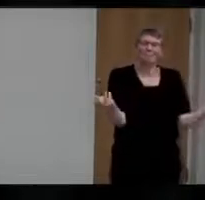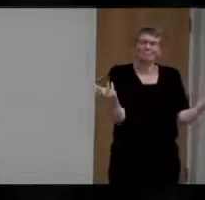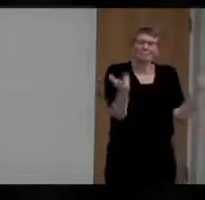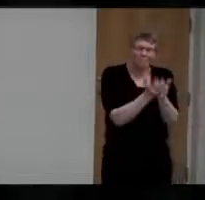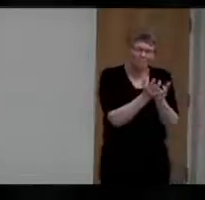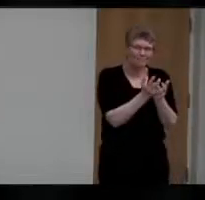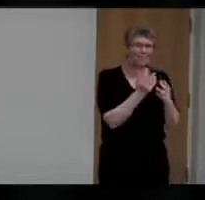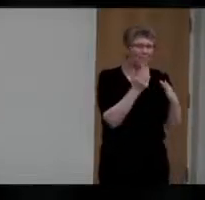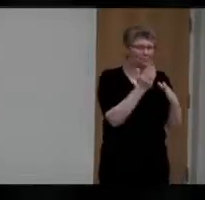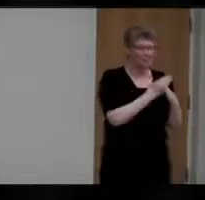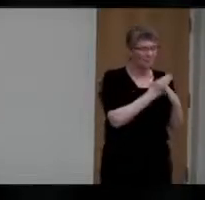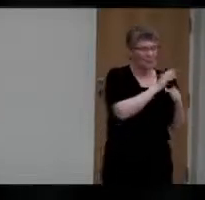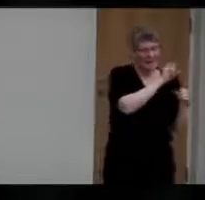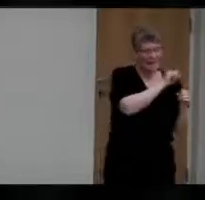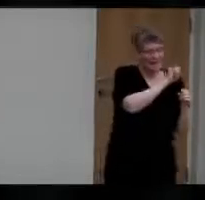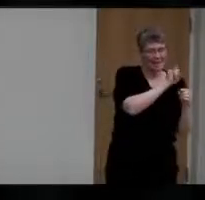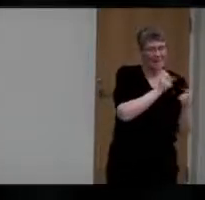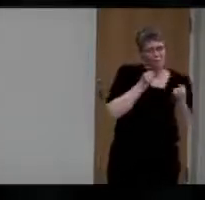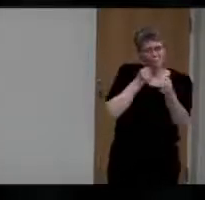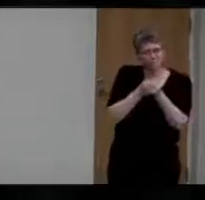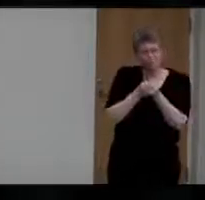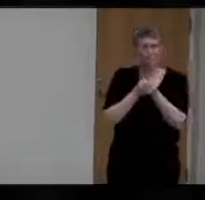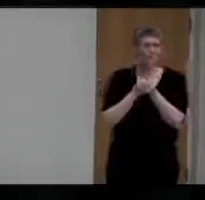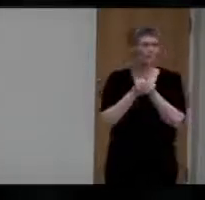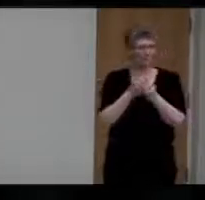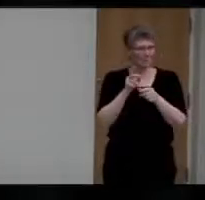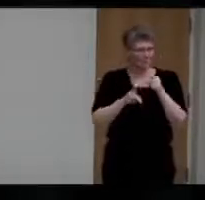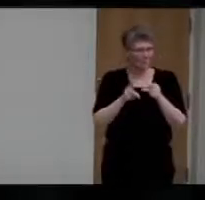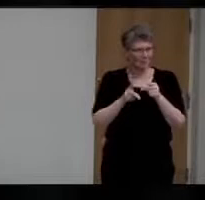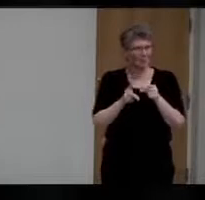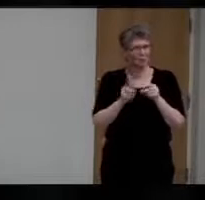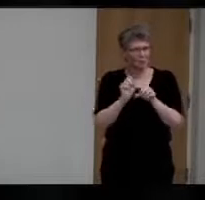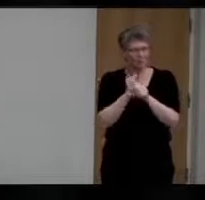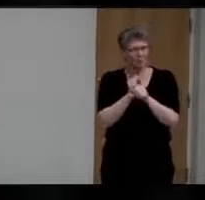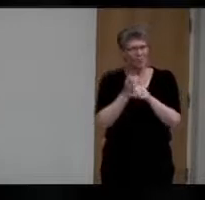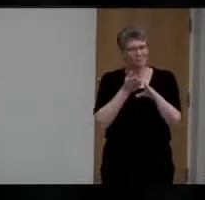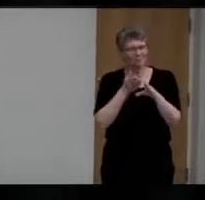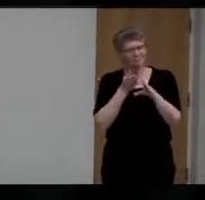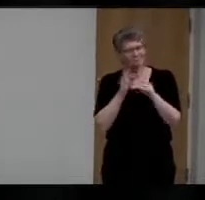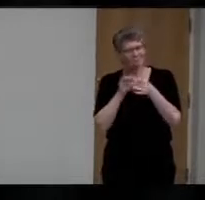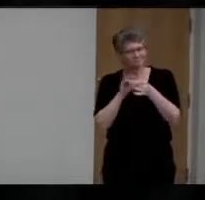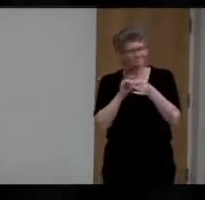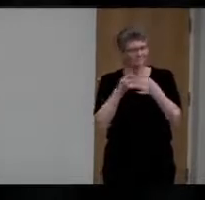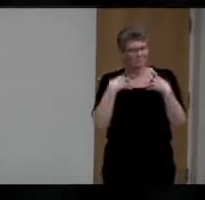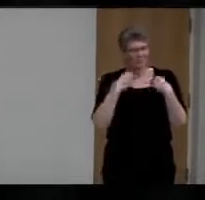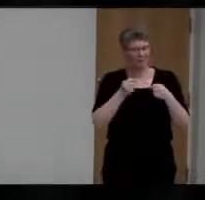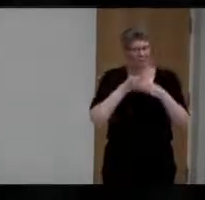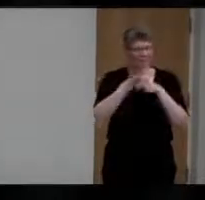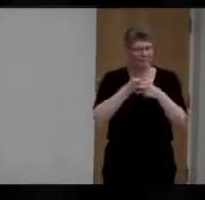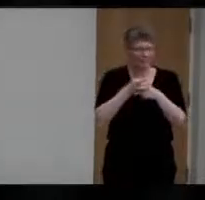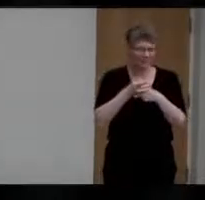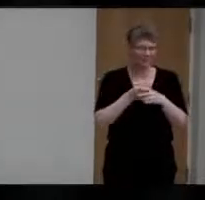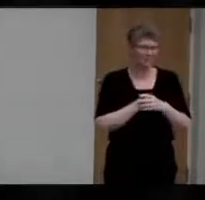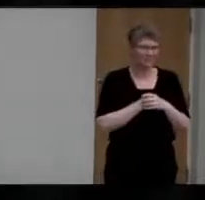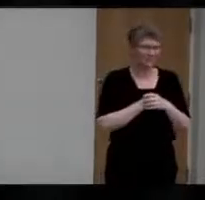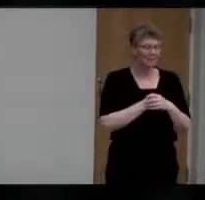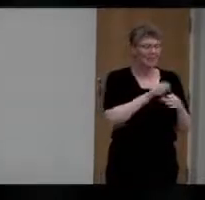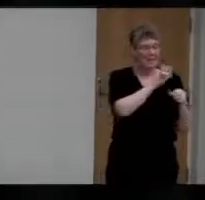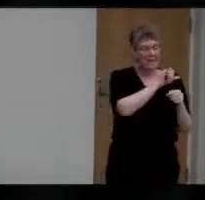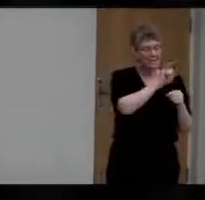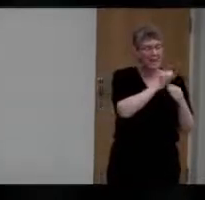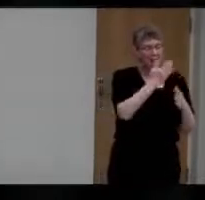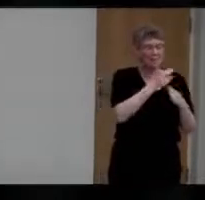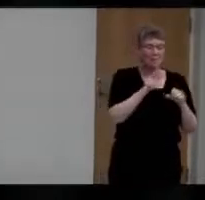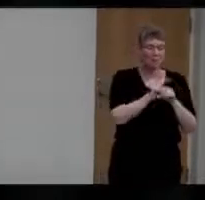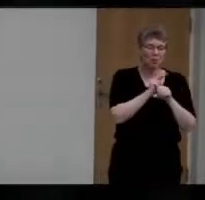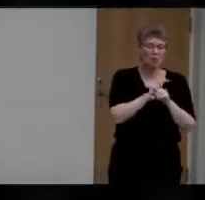more efficiently and ideally more enjoyably, to try and get rid of the boring stuff that they have to do